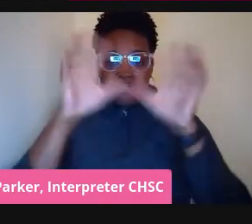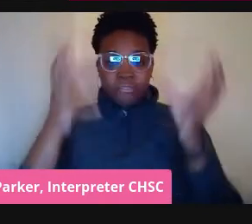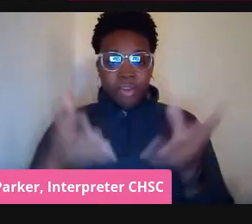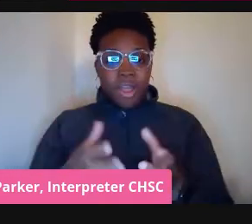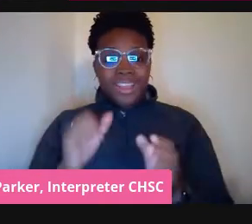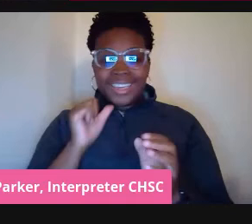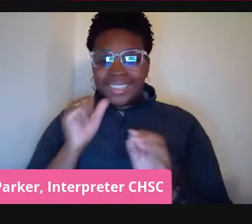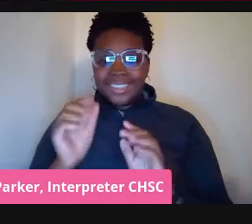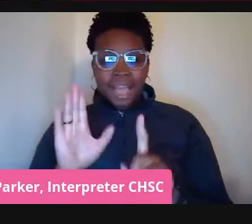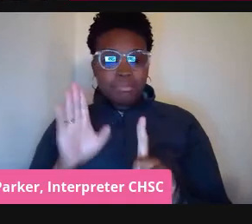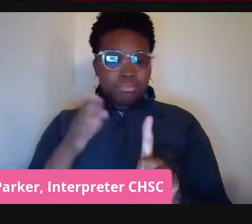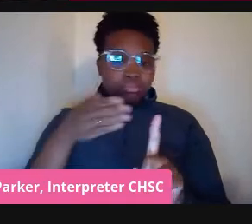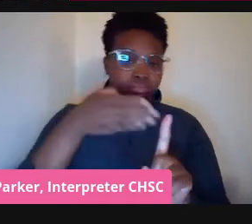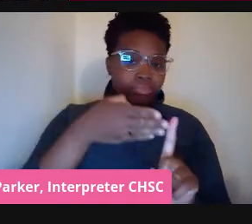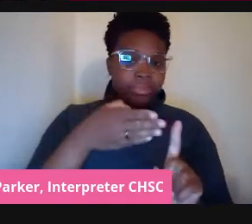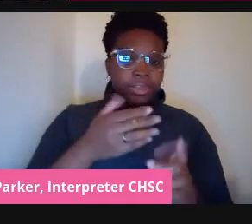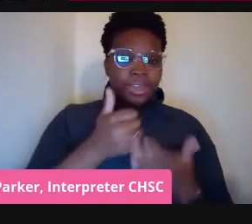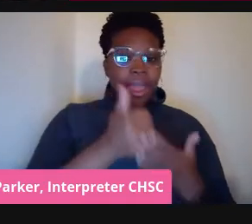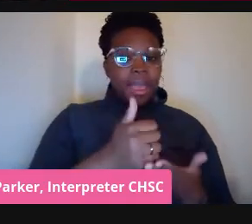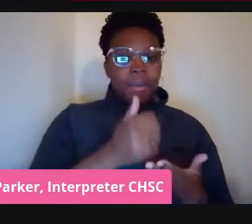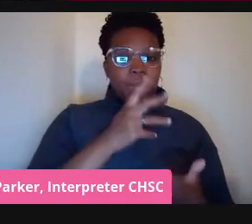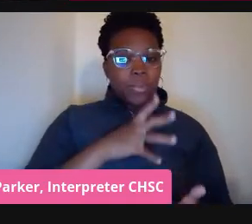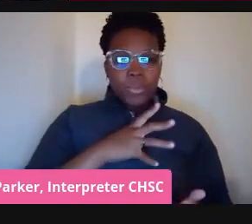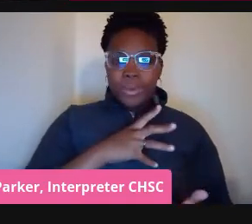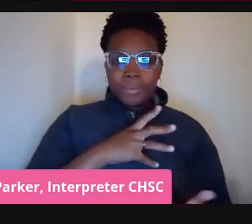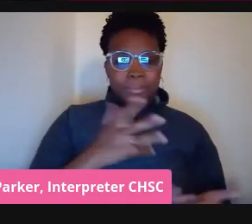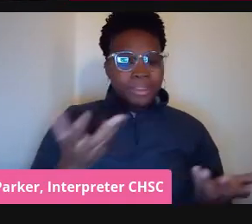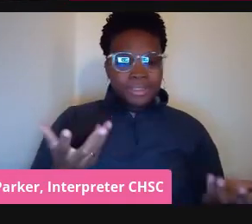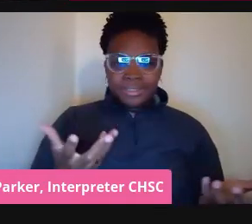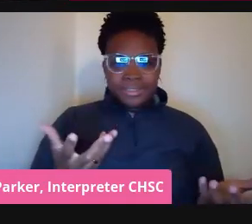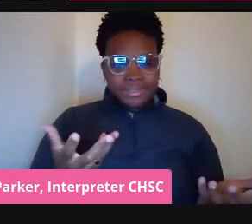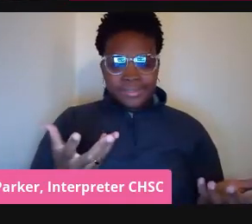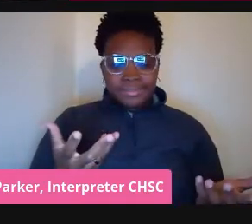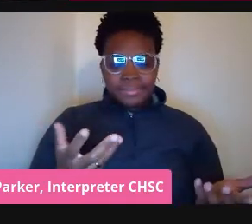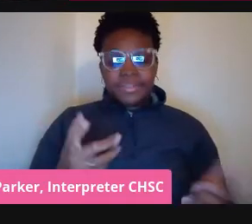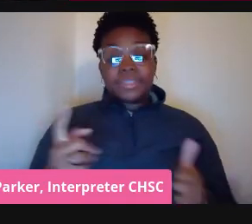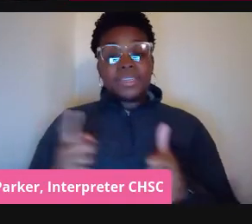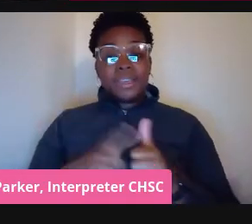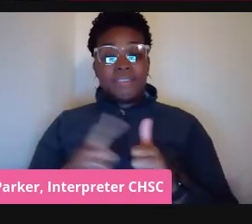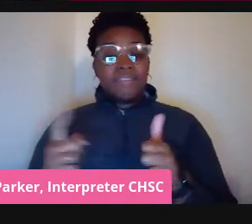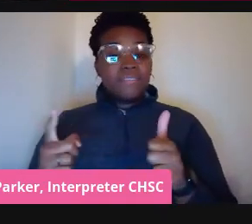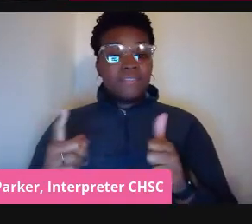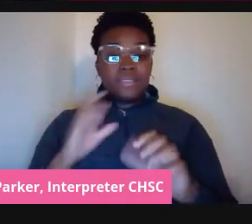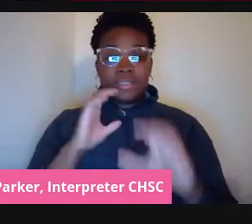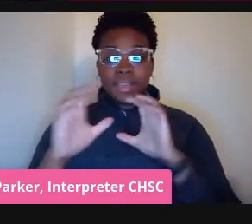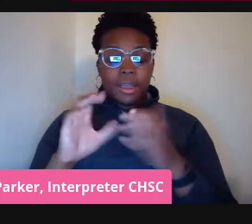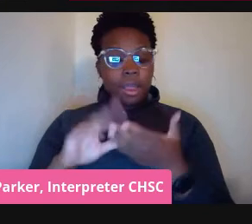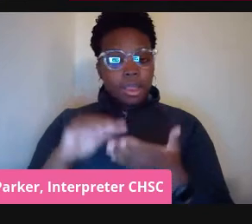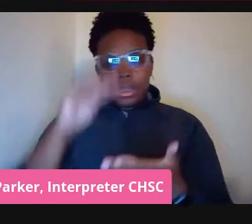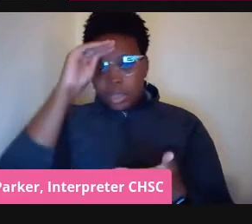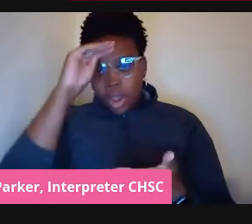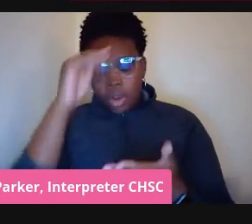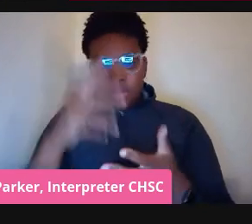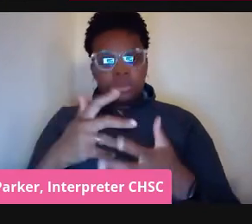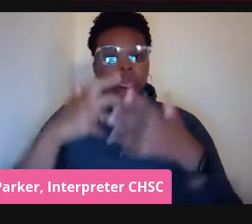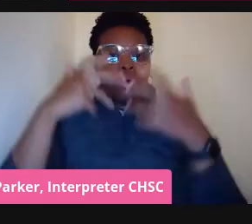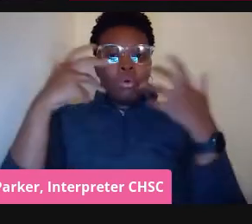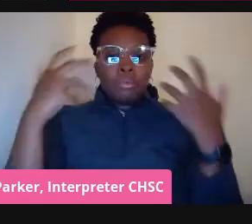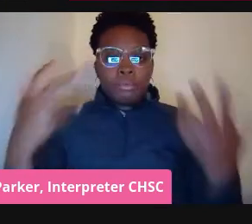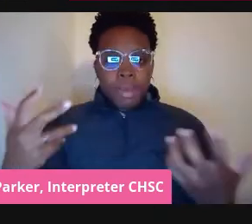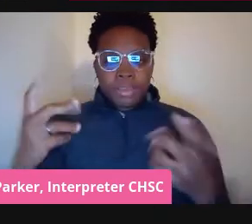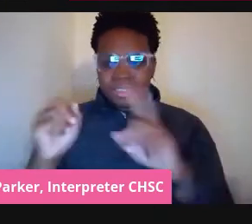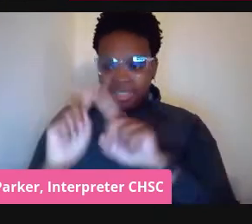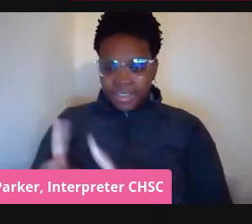help women. And we'll get to this later, because again, from our first conversation with you, we learned so much about so many things, but also being